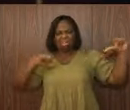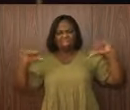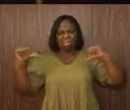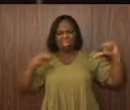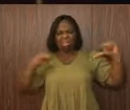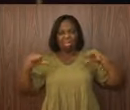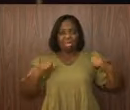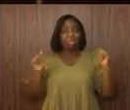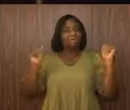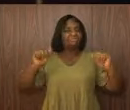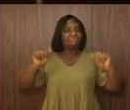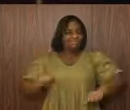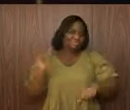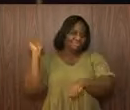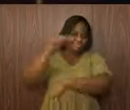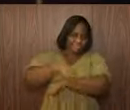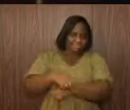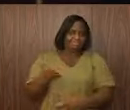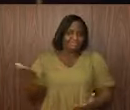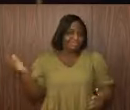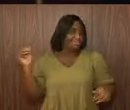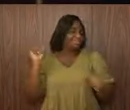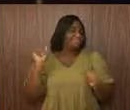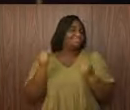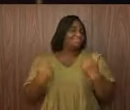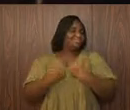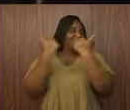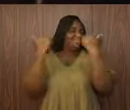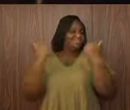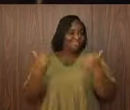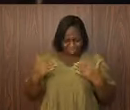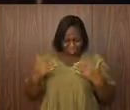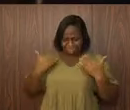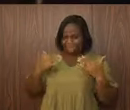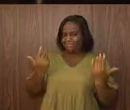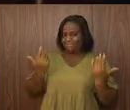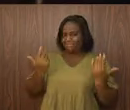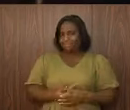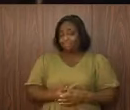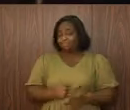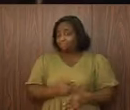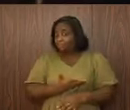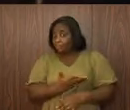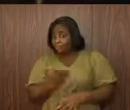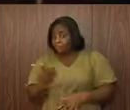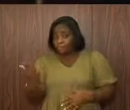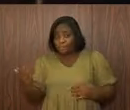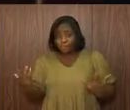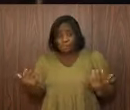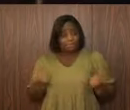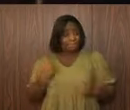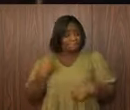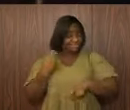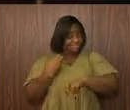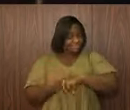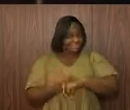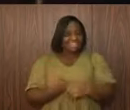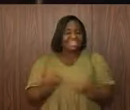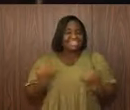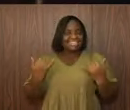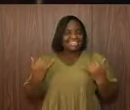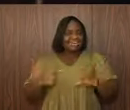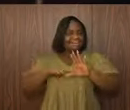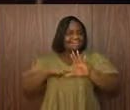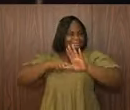these challenges. I'm happy that in spite of it all, we're beginning to emerge out